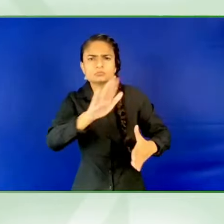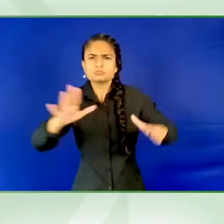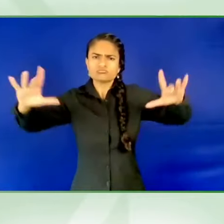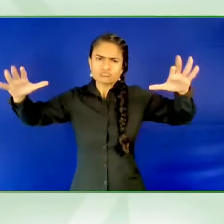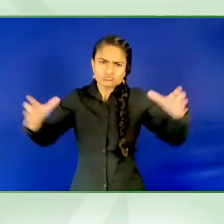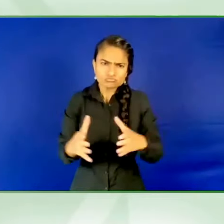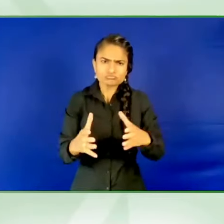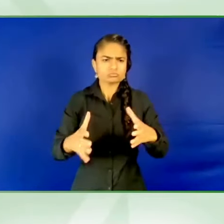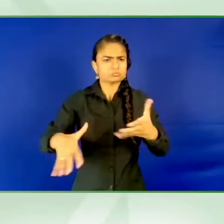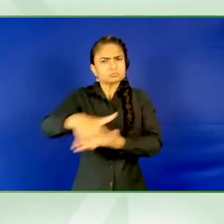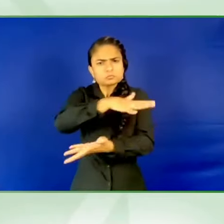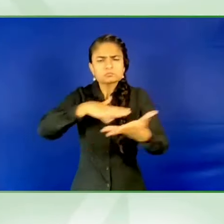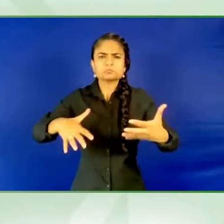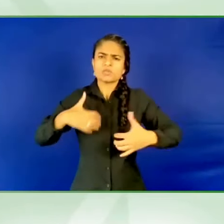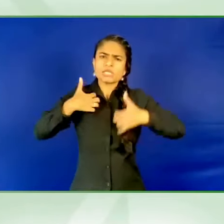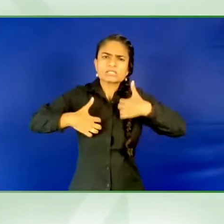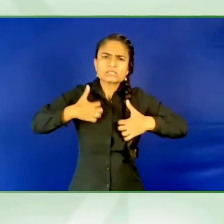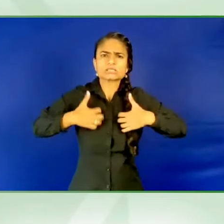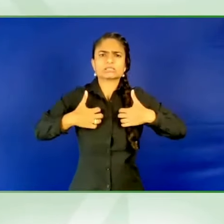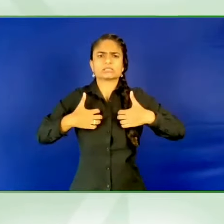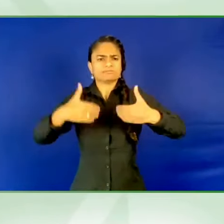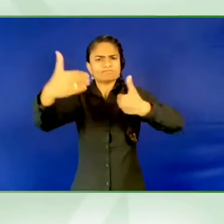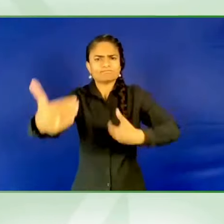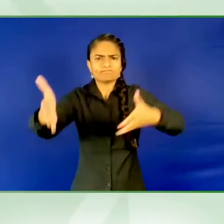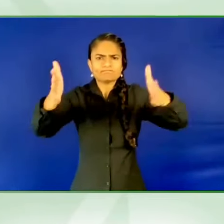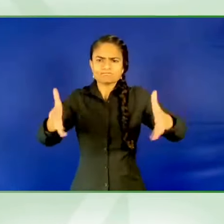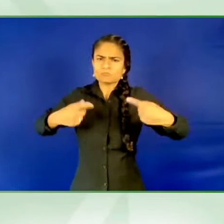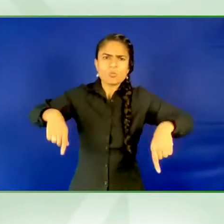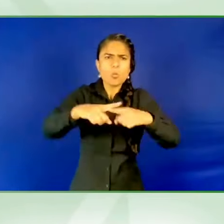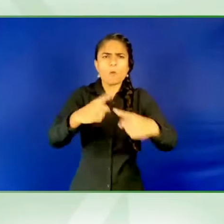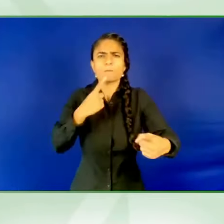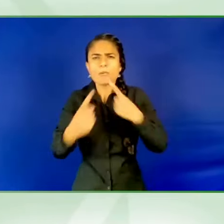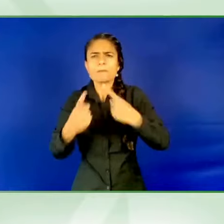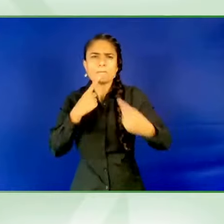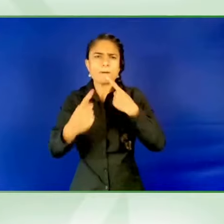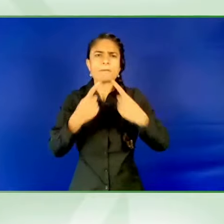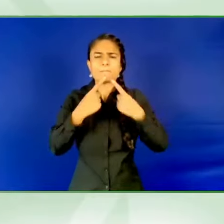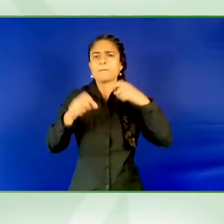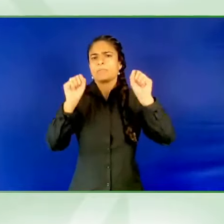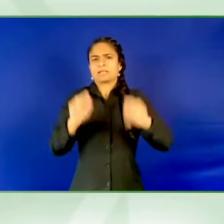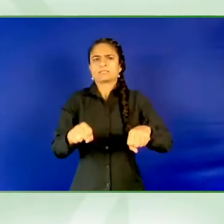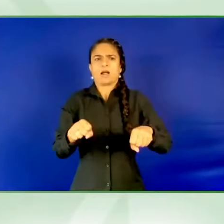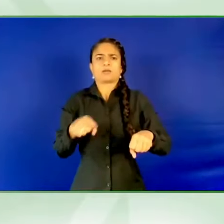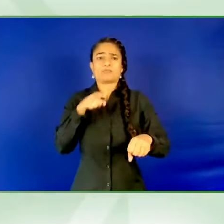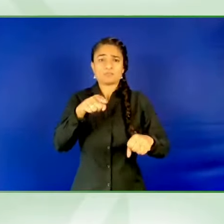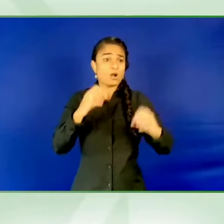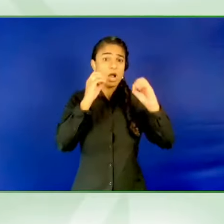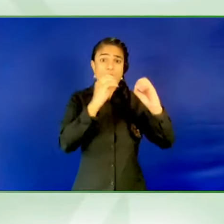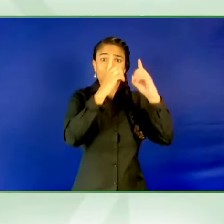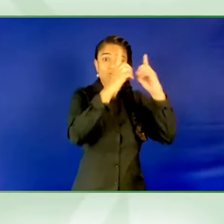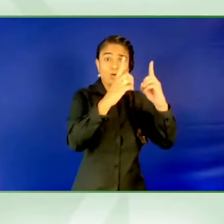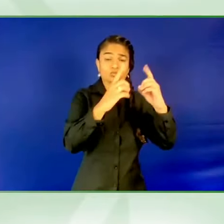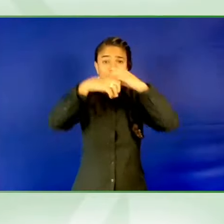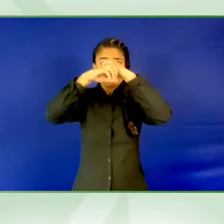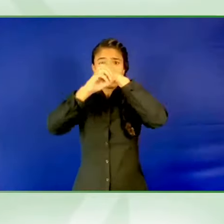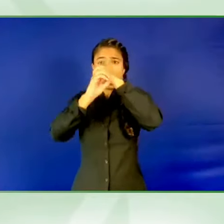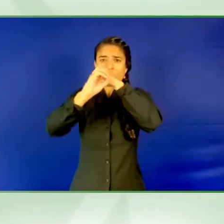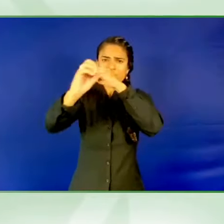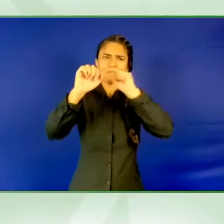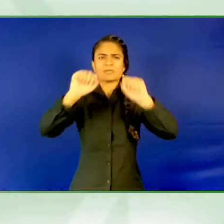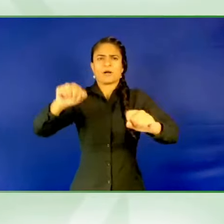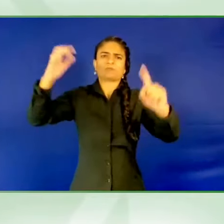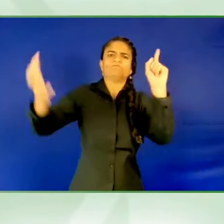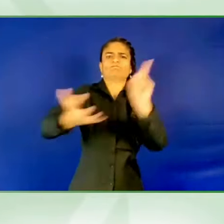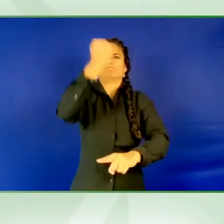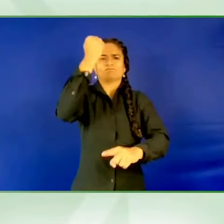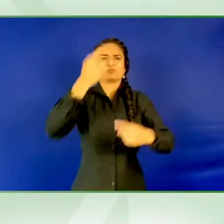partner of Chile and many other countries, has launched this Center for Dark and Quiet Skies.